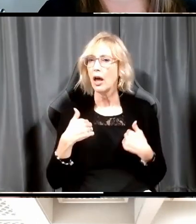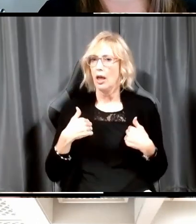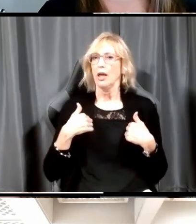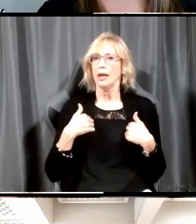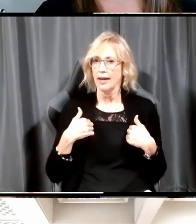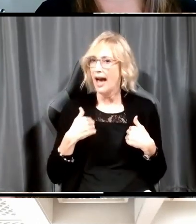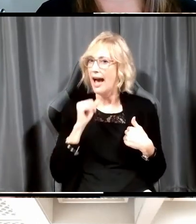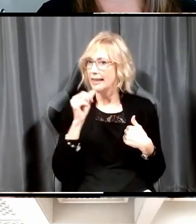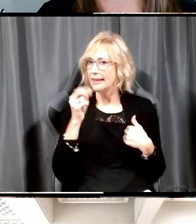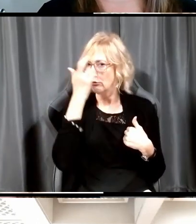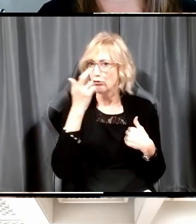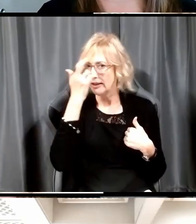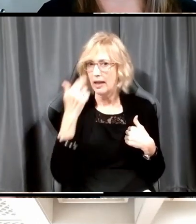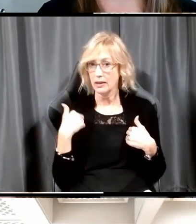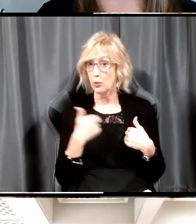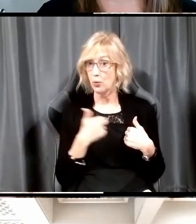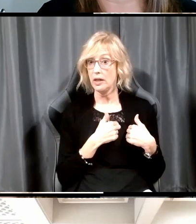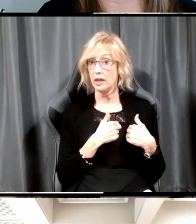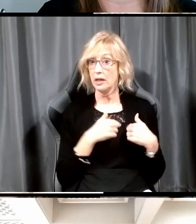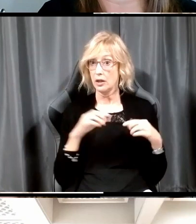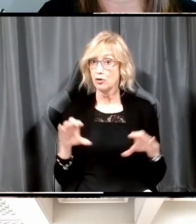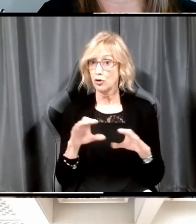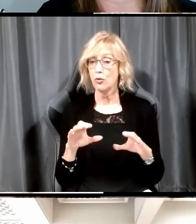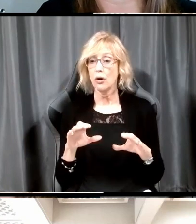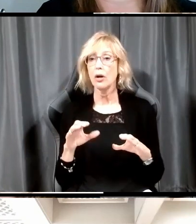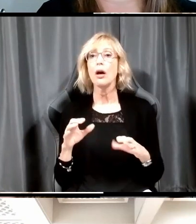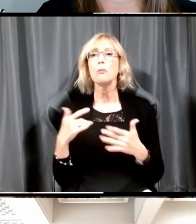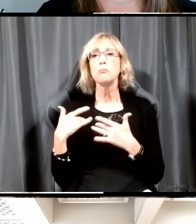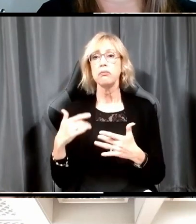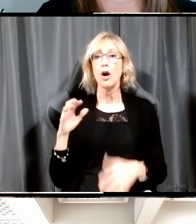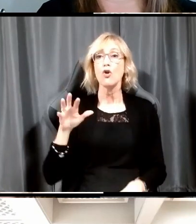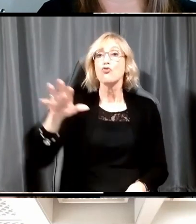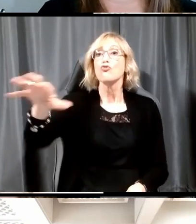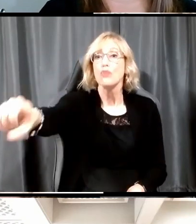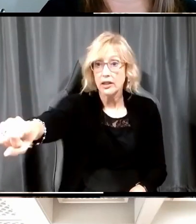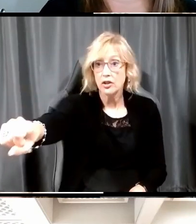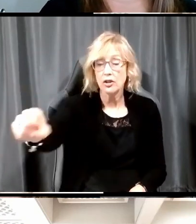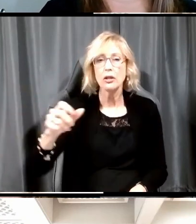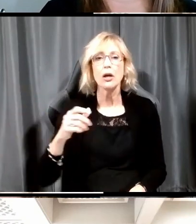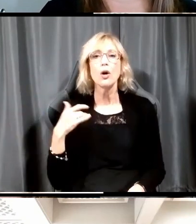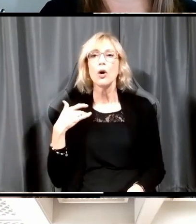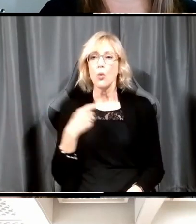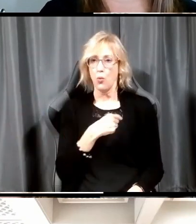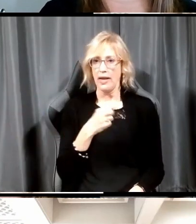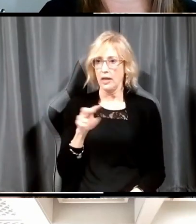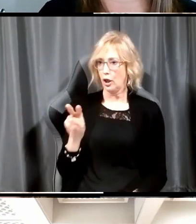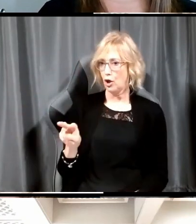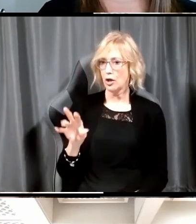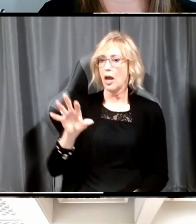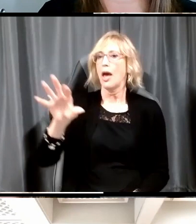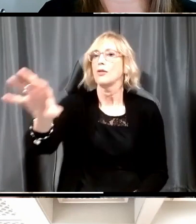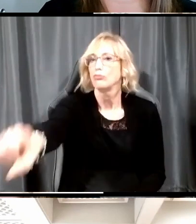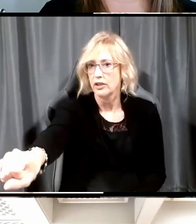realize that we do. A lot of us, when we reach for an object, we look at the object and reach